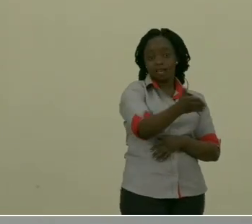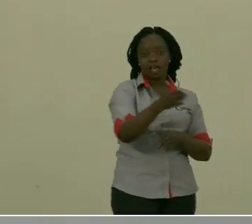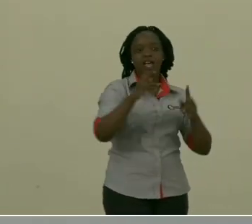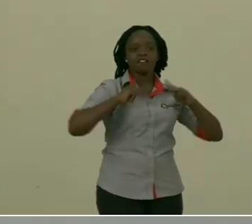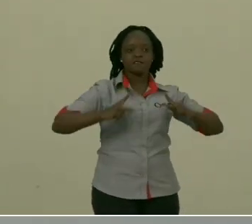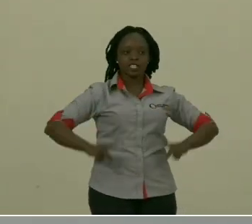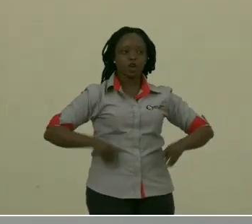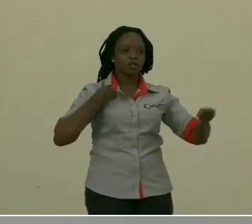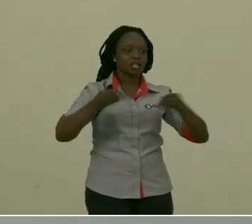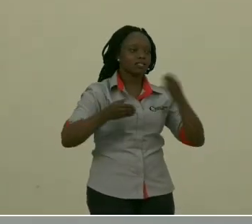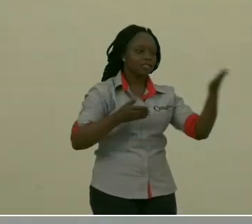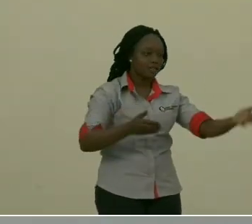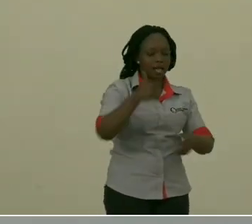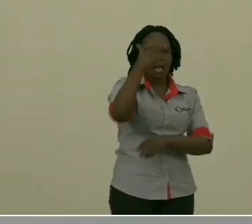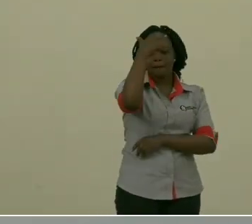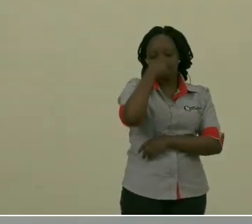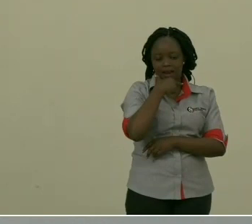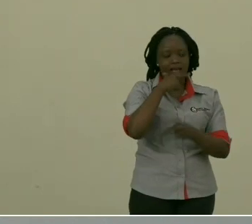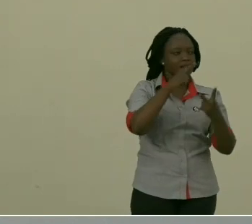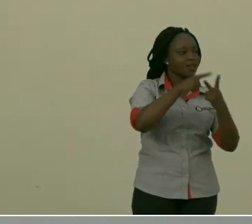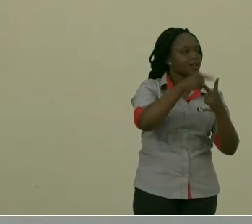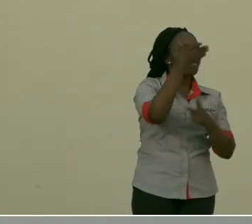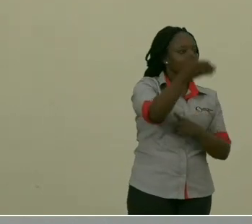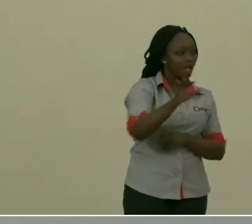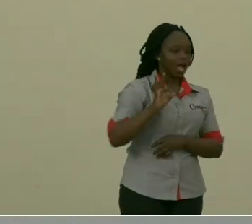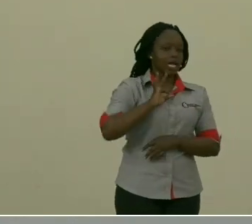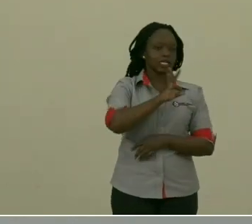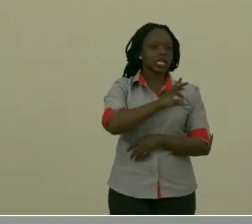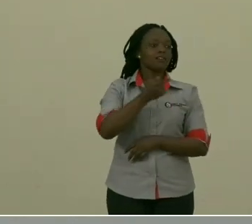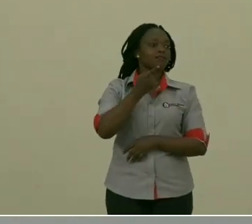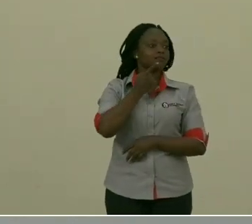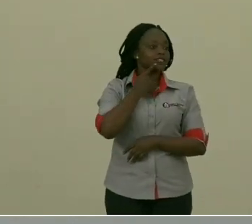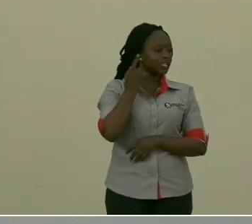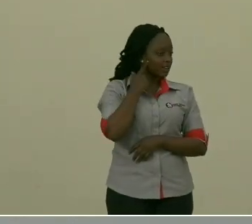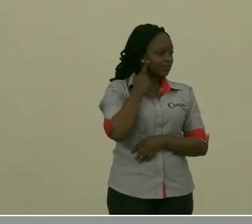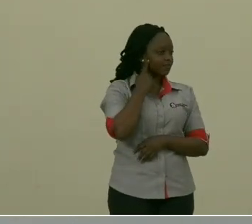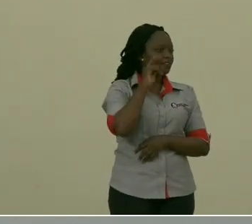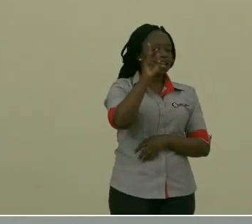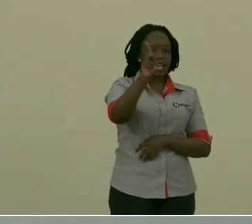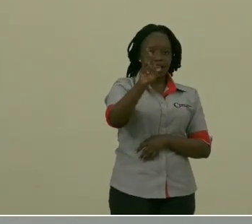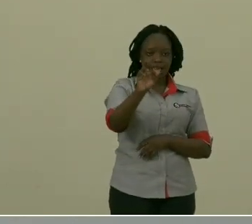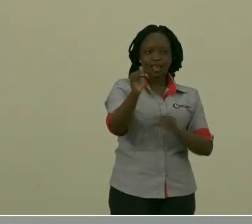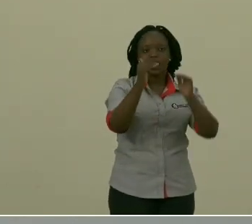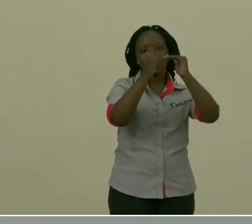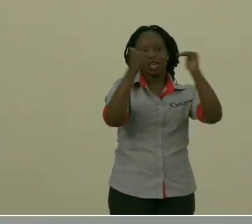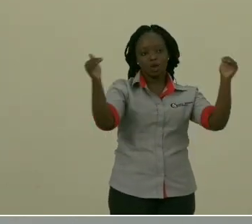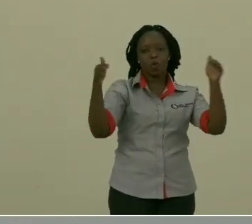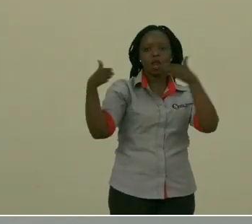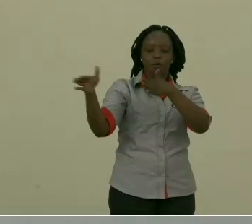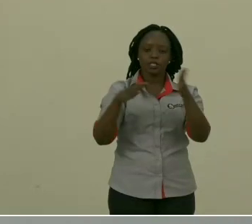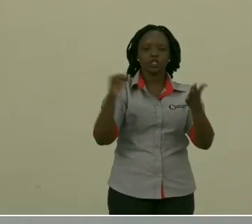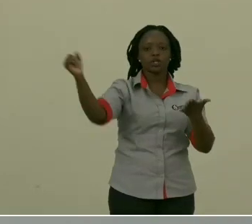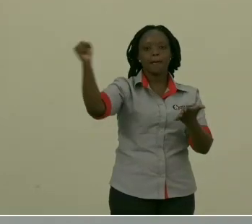have staff who are blind who work for the authority. We have staff who are deaf. So KRA is an equal opportunity